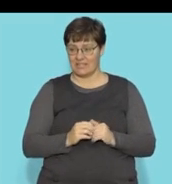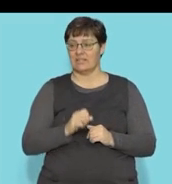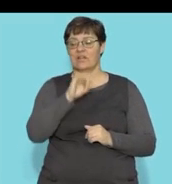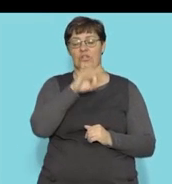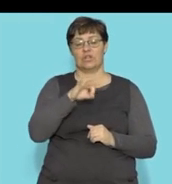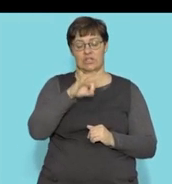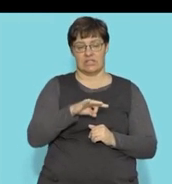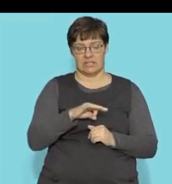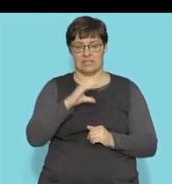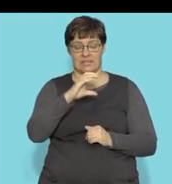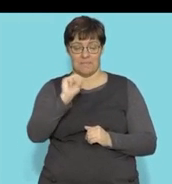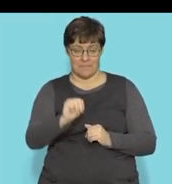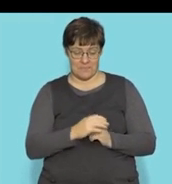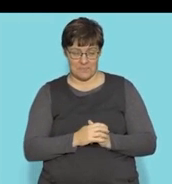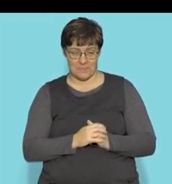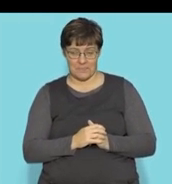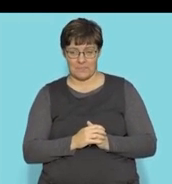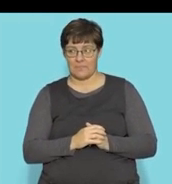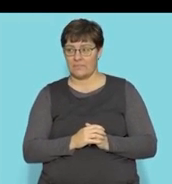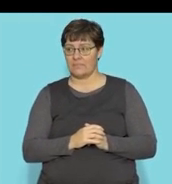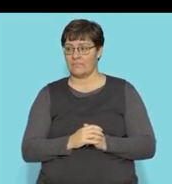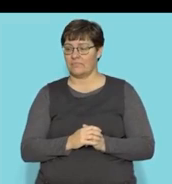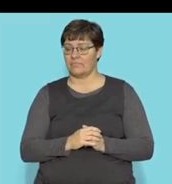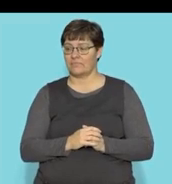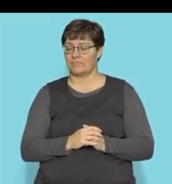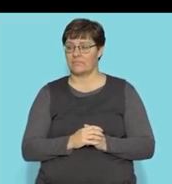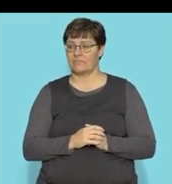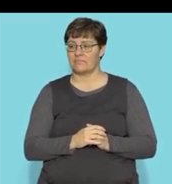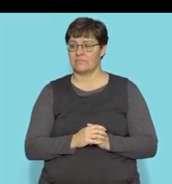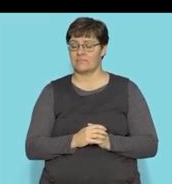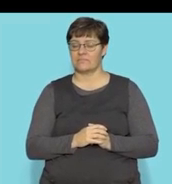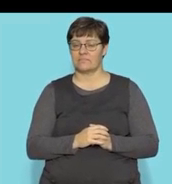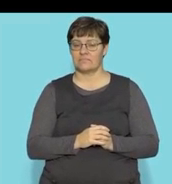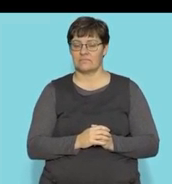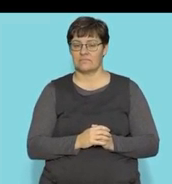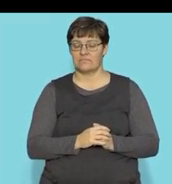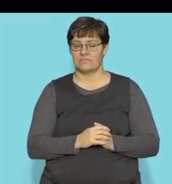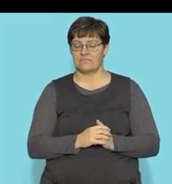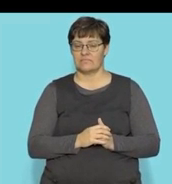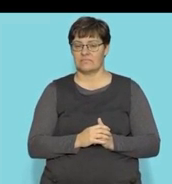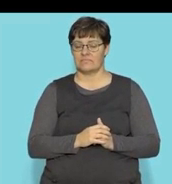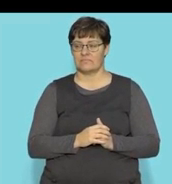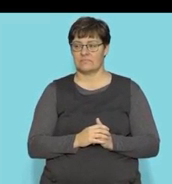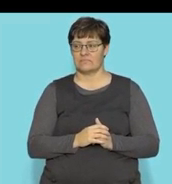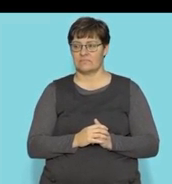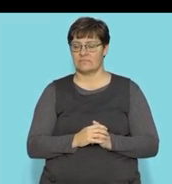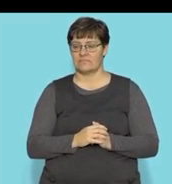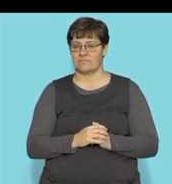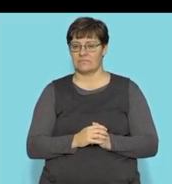is 13 centimeters. So the total height over here